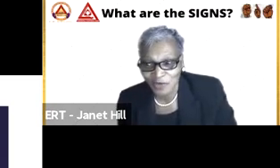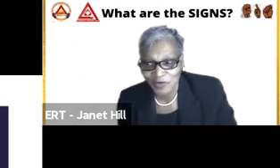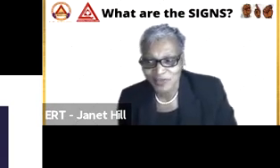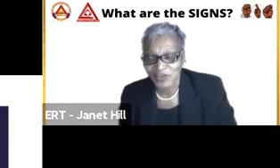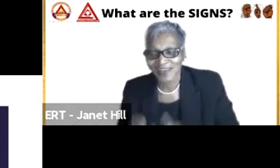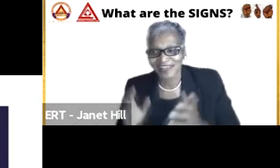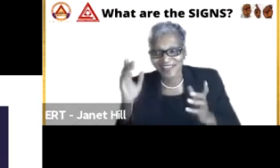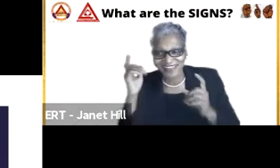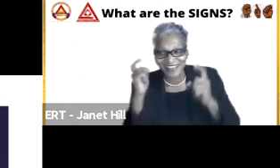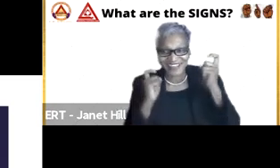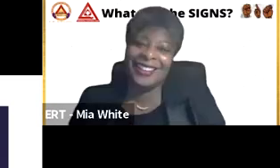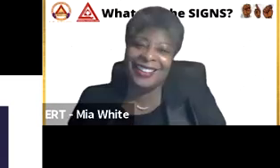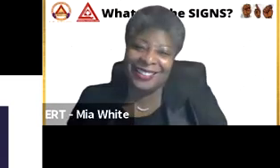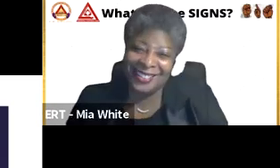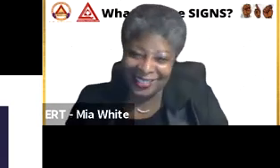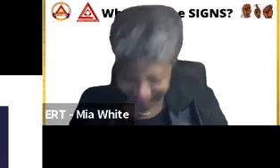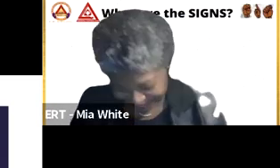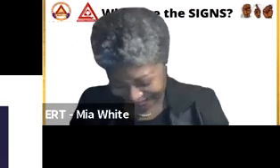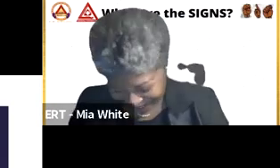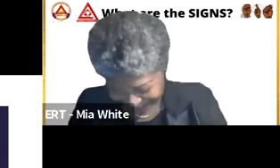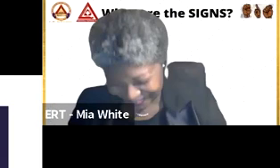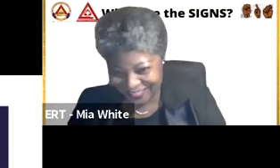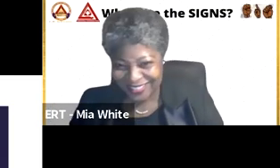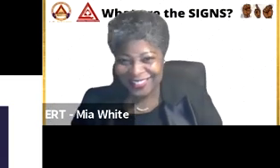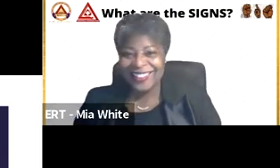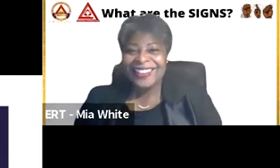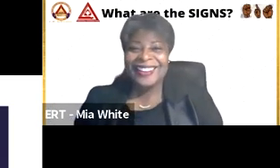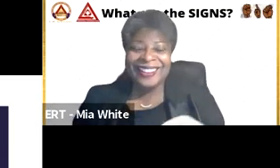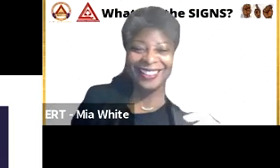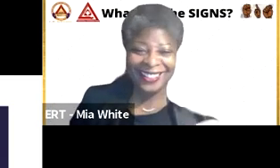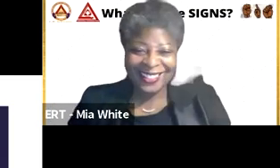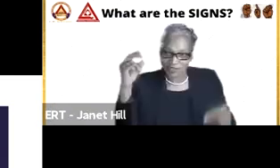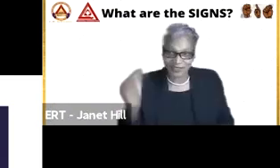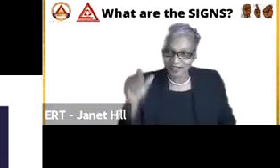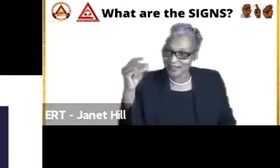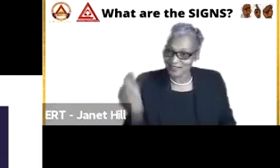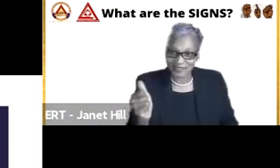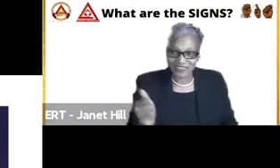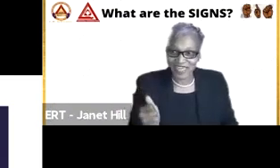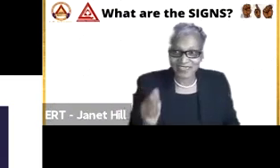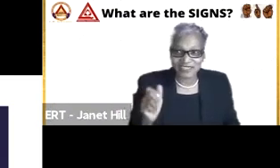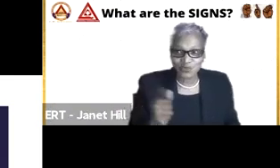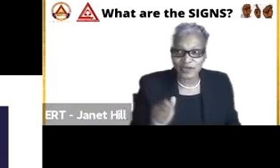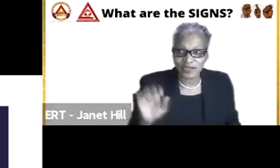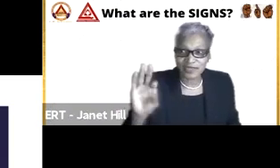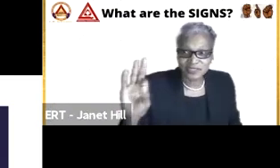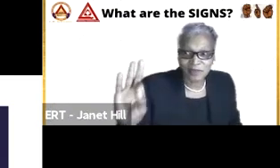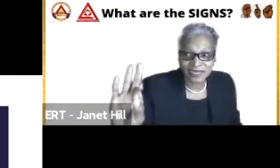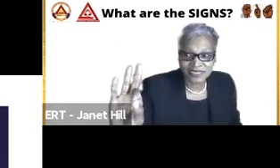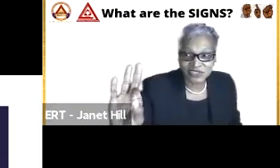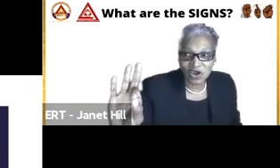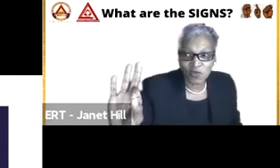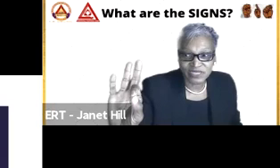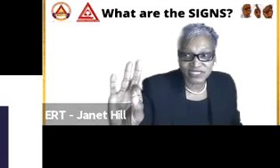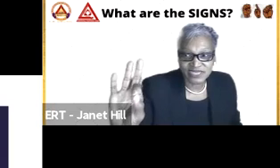emergency, though. You got, the expression makes a difference, you know, because it's going to be, like that. Guess what?